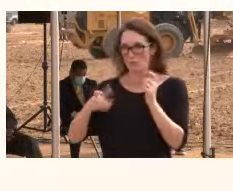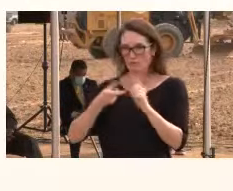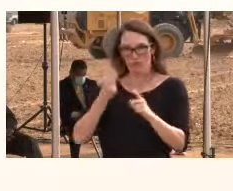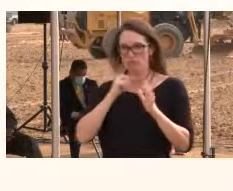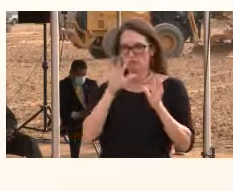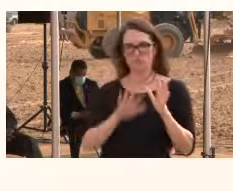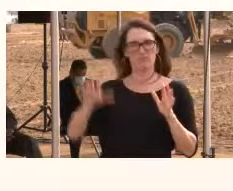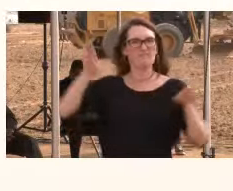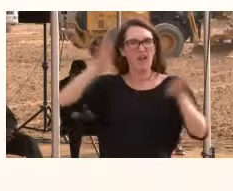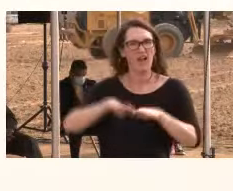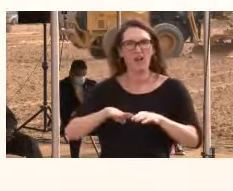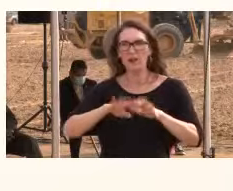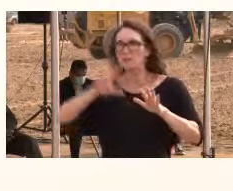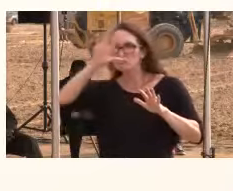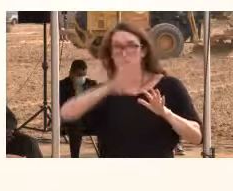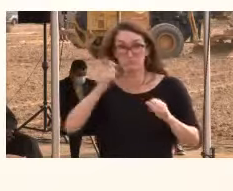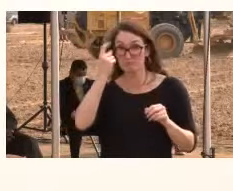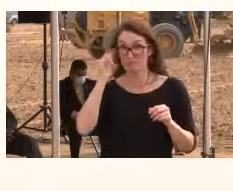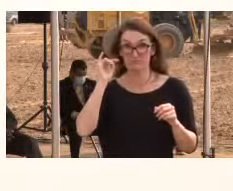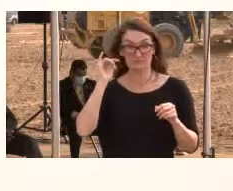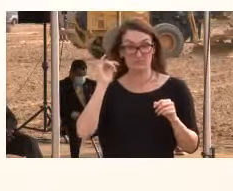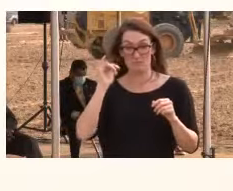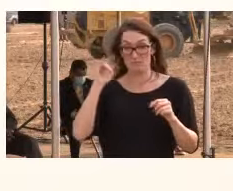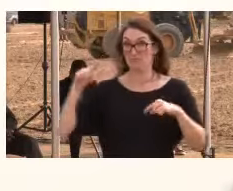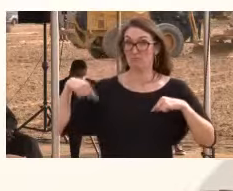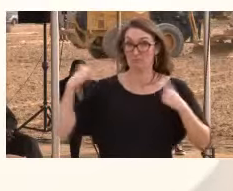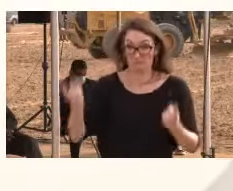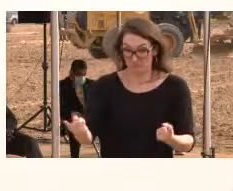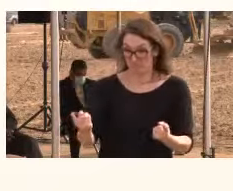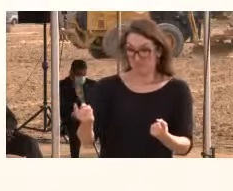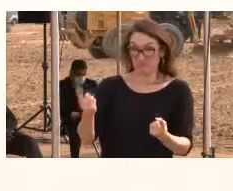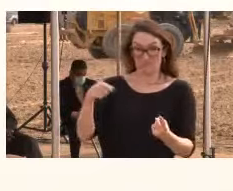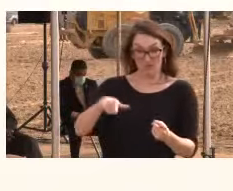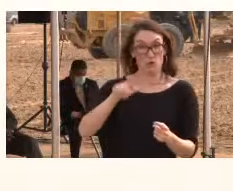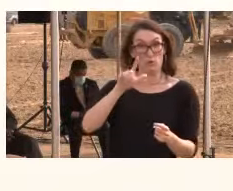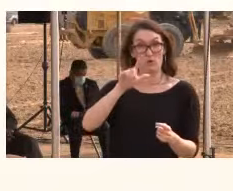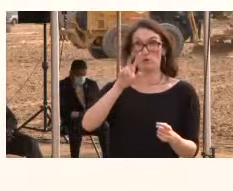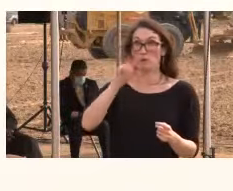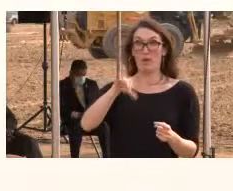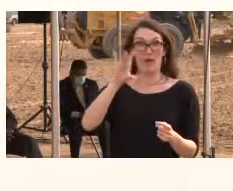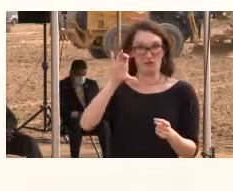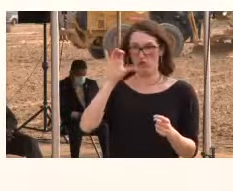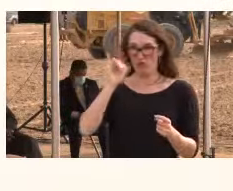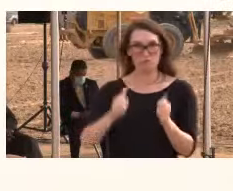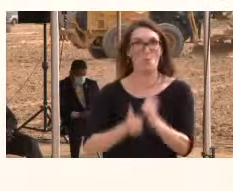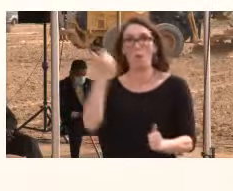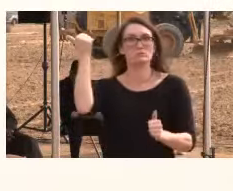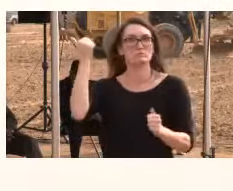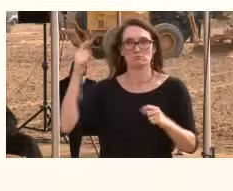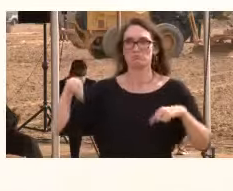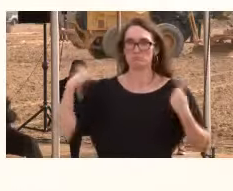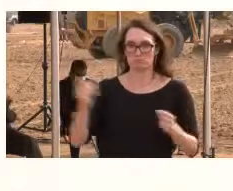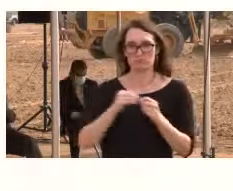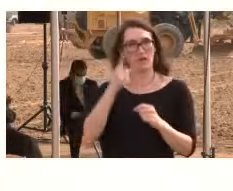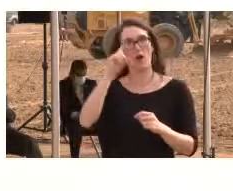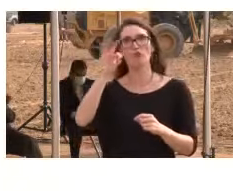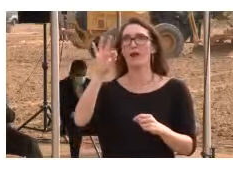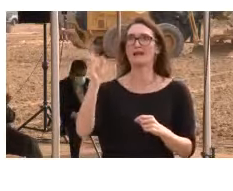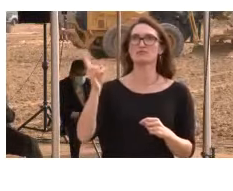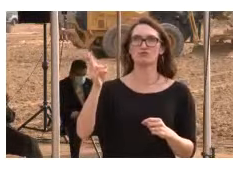Valley. That's the largest number of transfer students in our 109-year history.